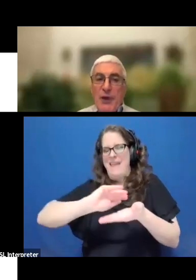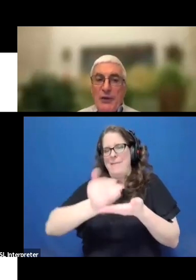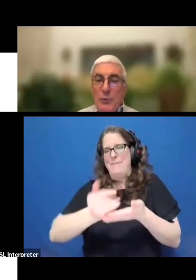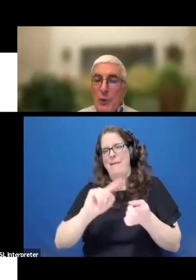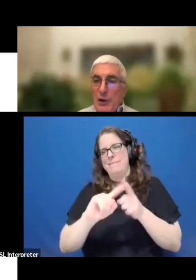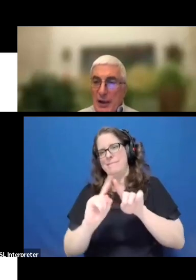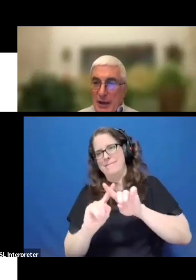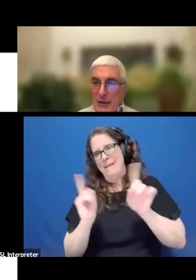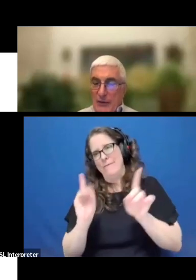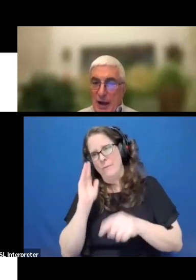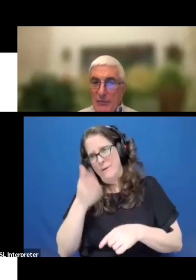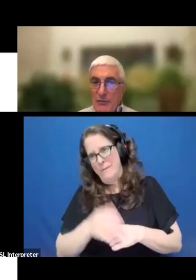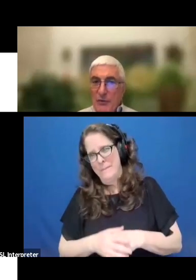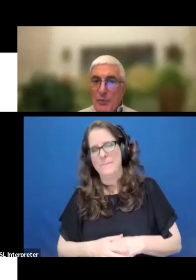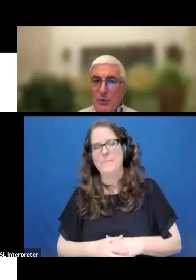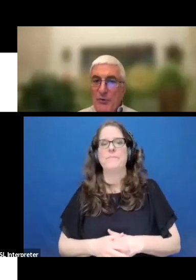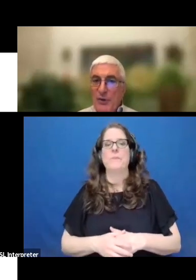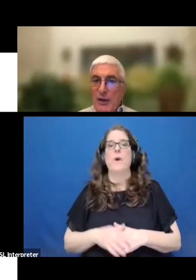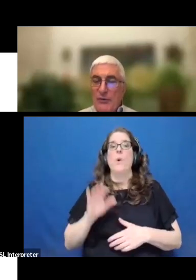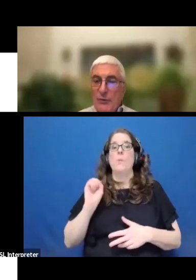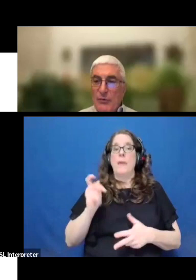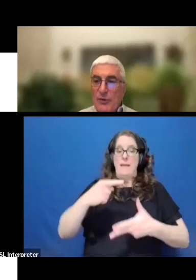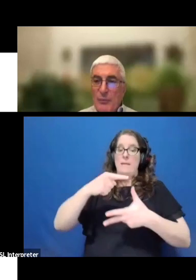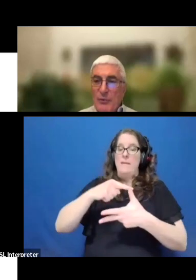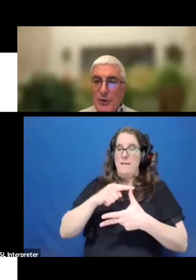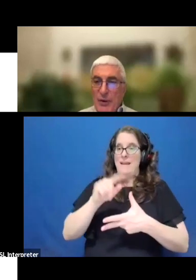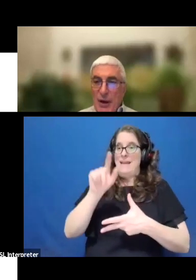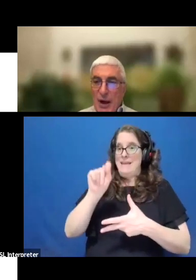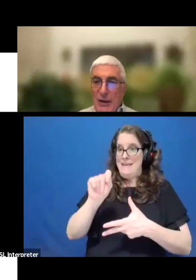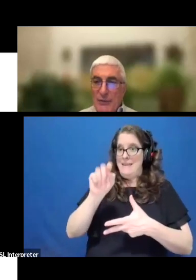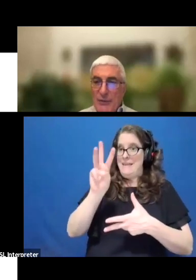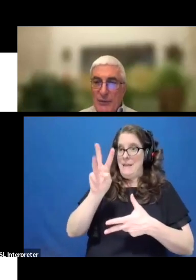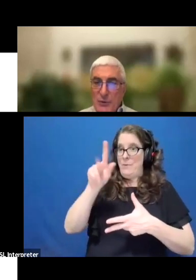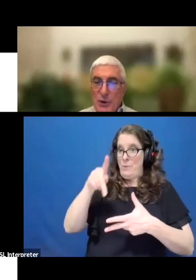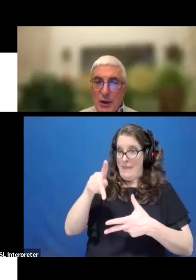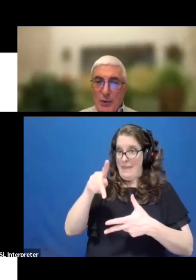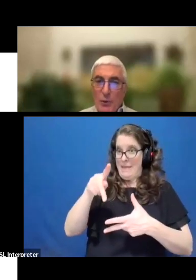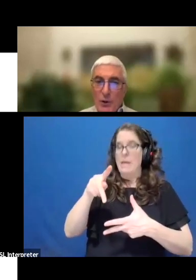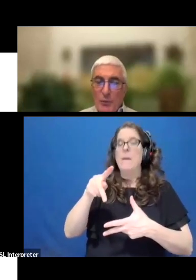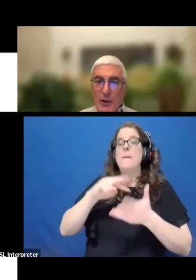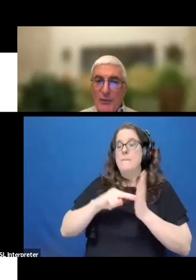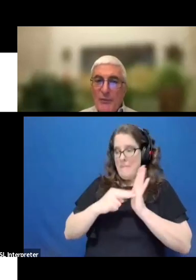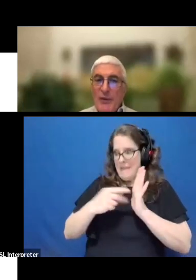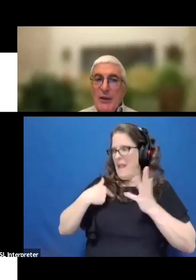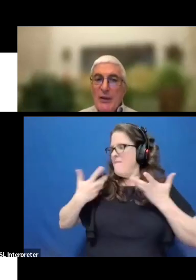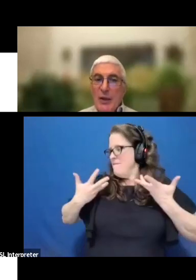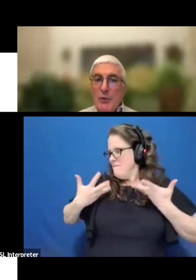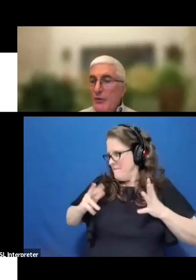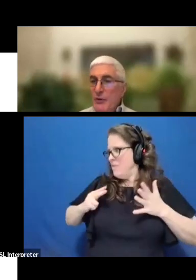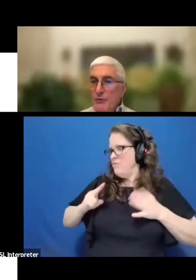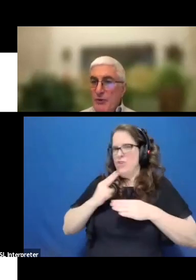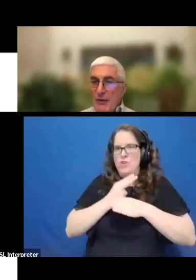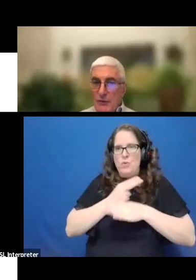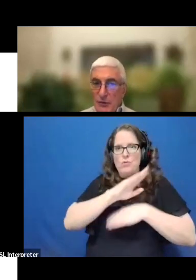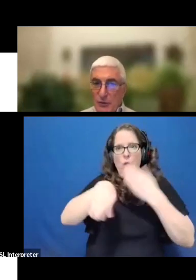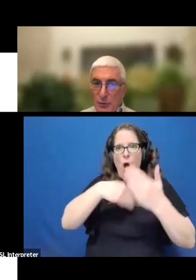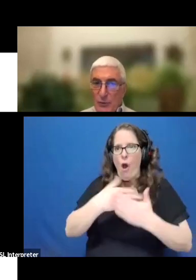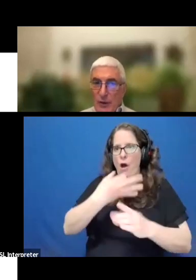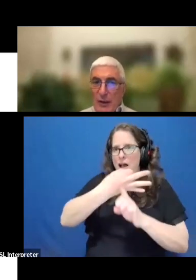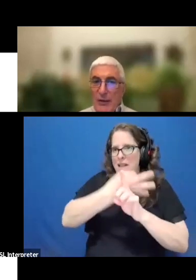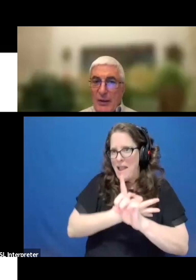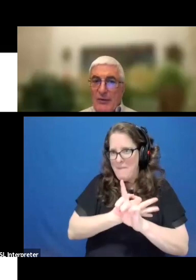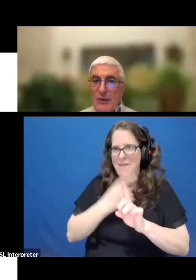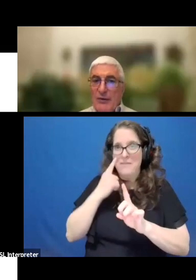After phase 1 ends, after the person has used up their 9th trial work month, they move into phase